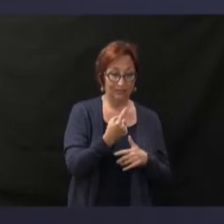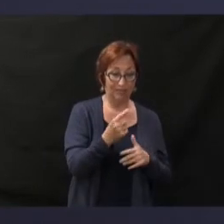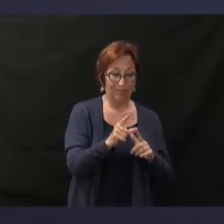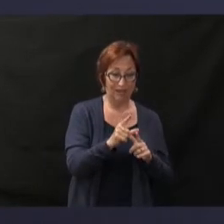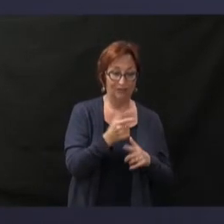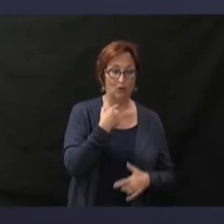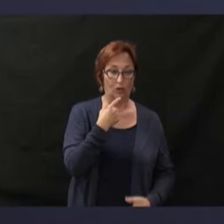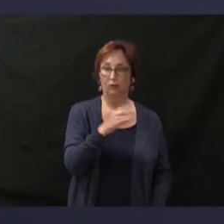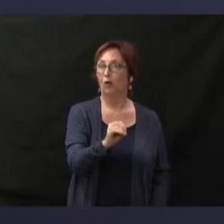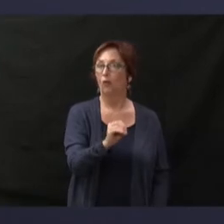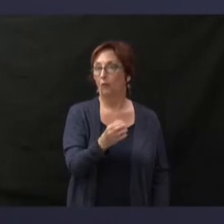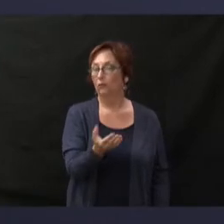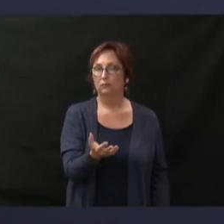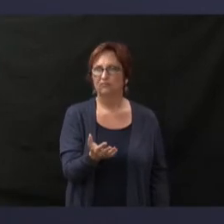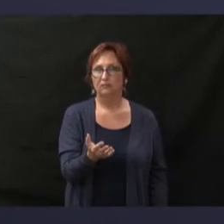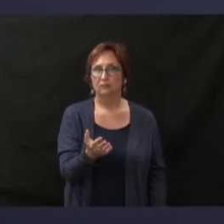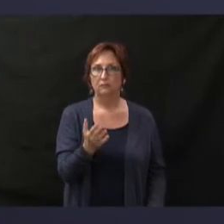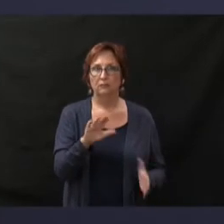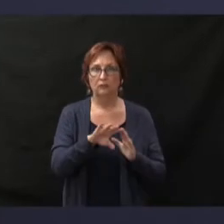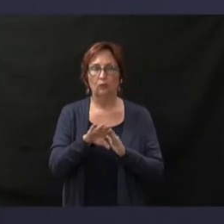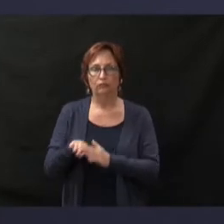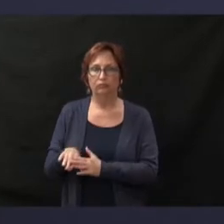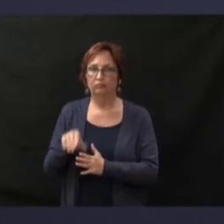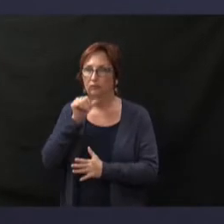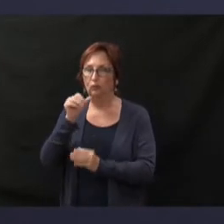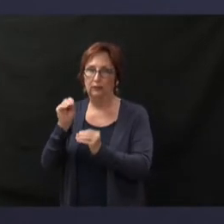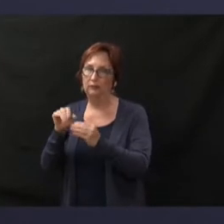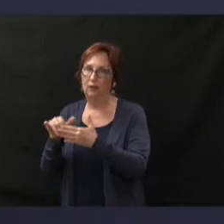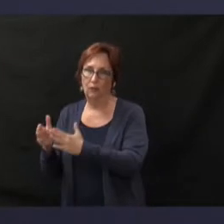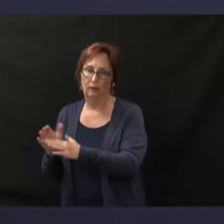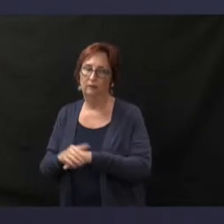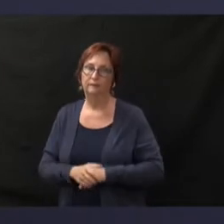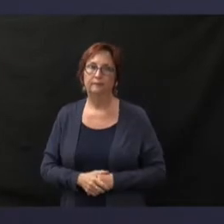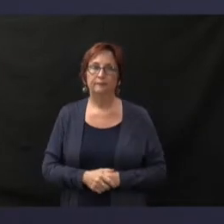Okay? This is